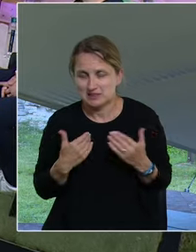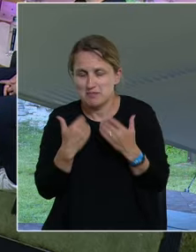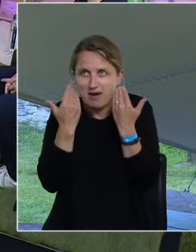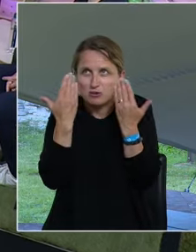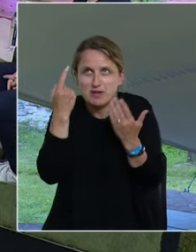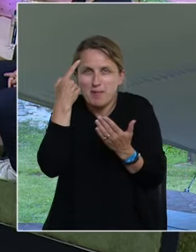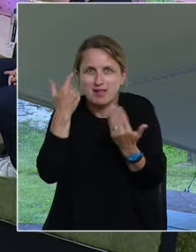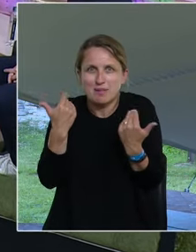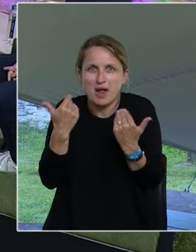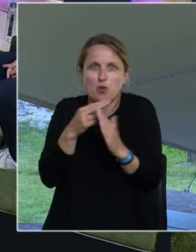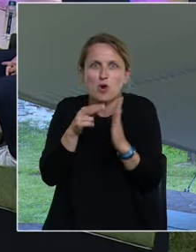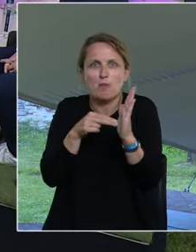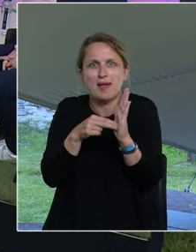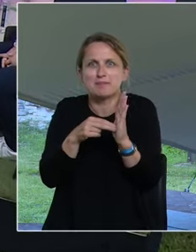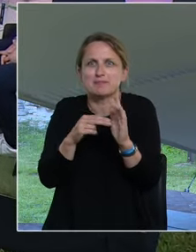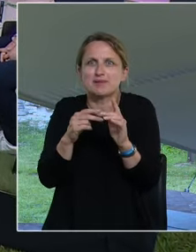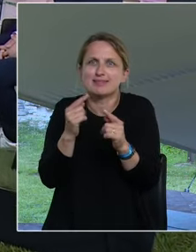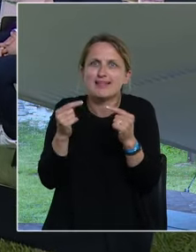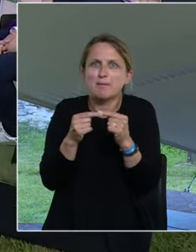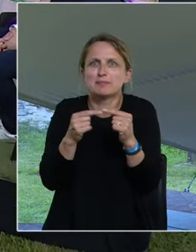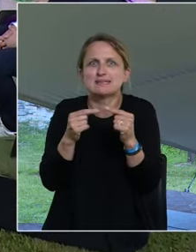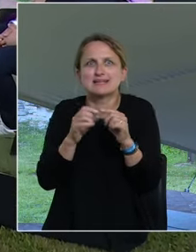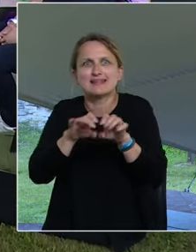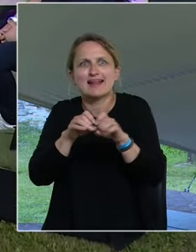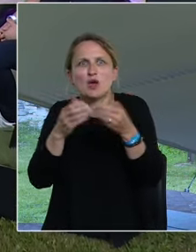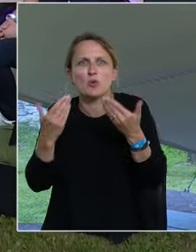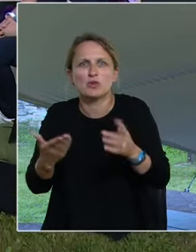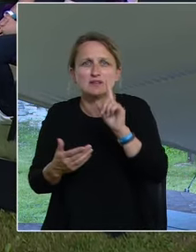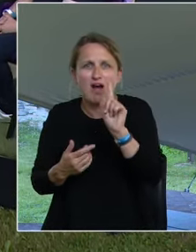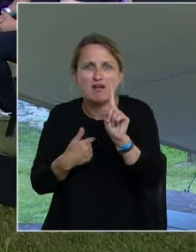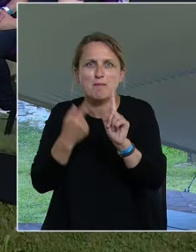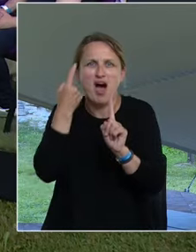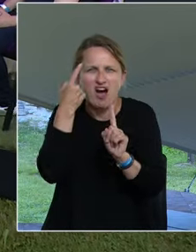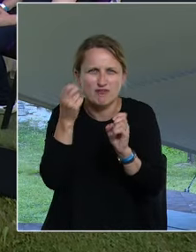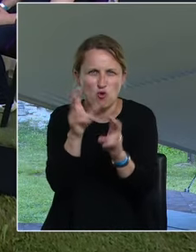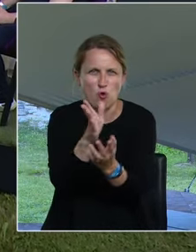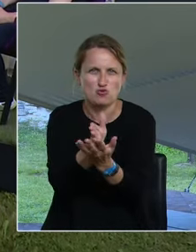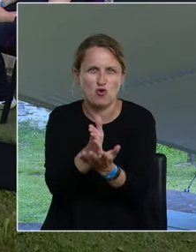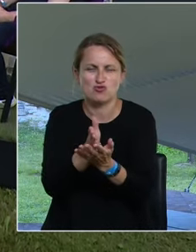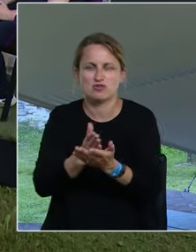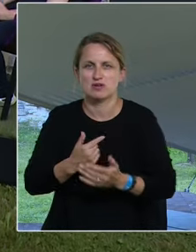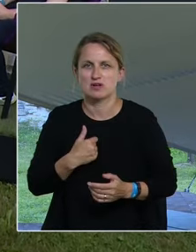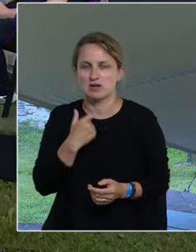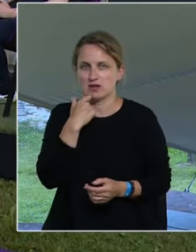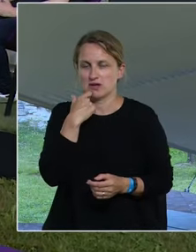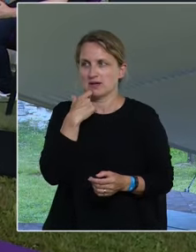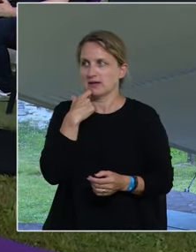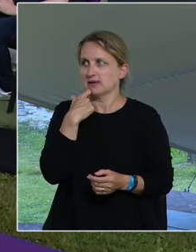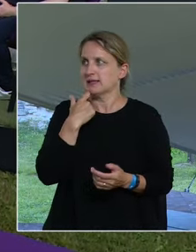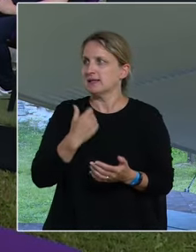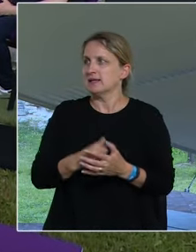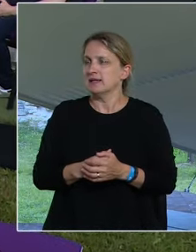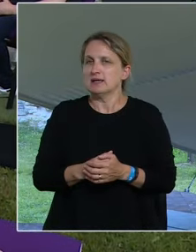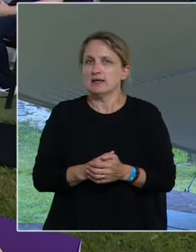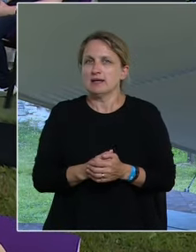when this is why the question is there. Haavard. I think it's interesting because it translates, like, there's kind of